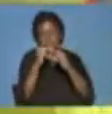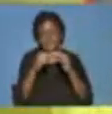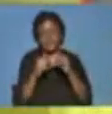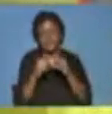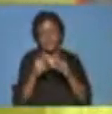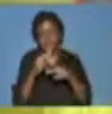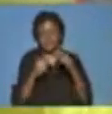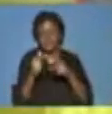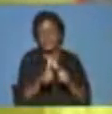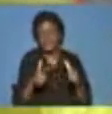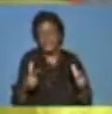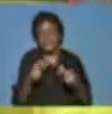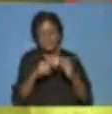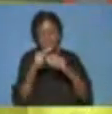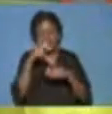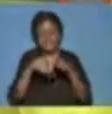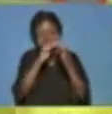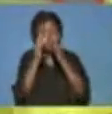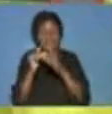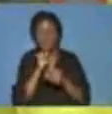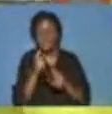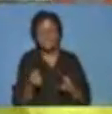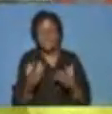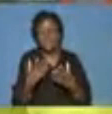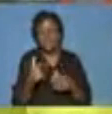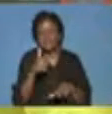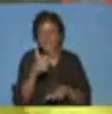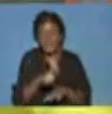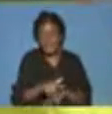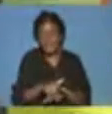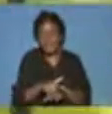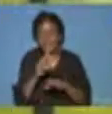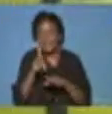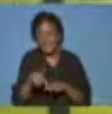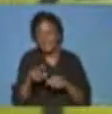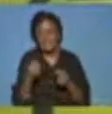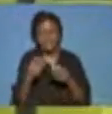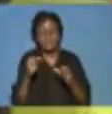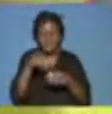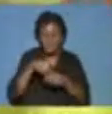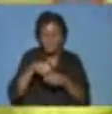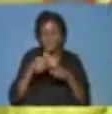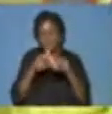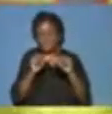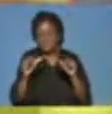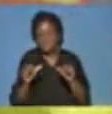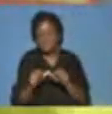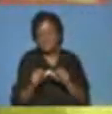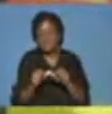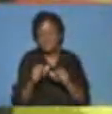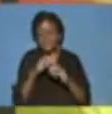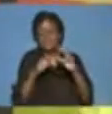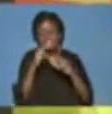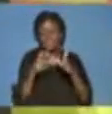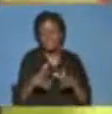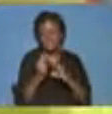a city, so we don't have a lot of laydown area. We don't have a lot of place to store materials. Cadell, the contractor, was able to get